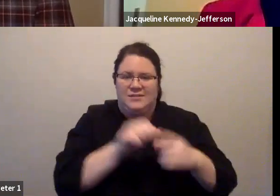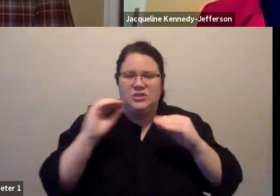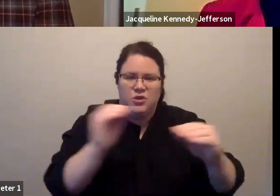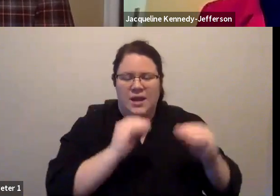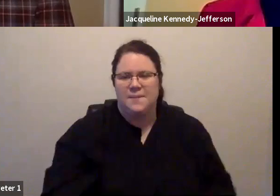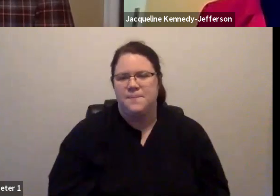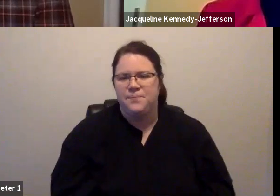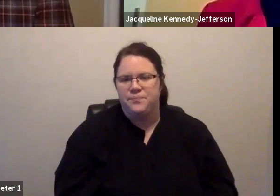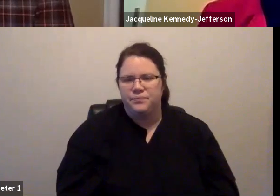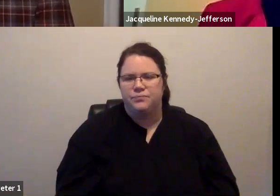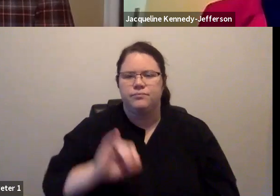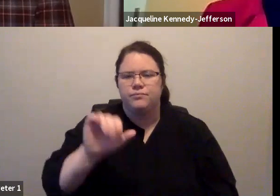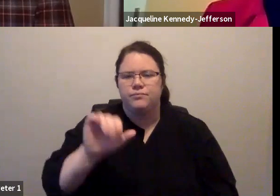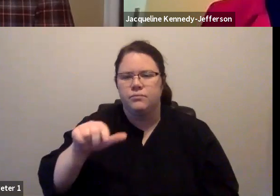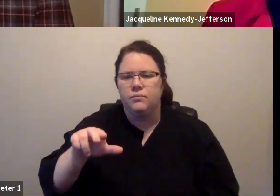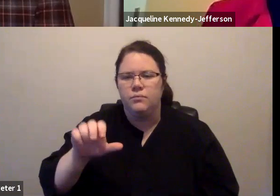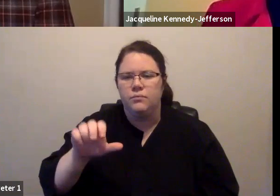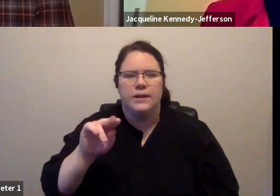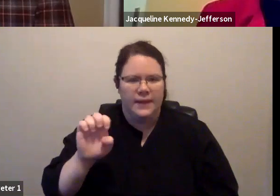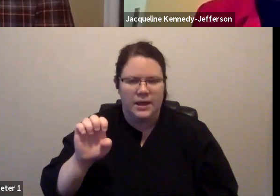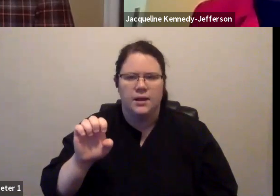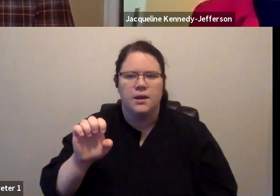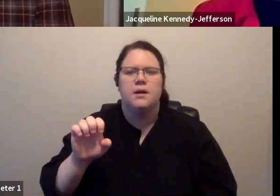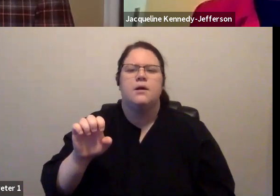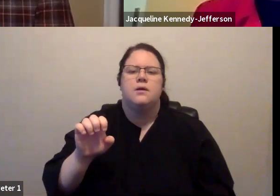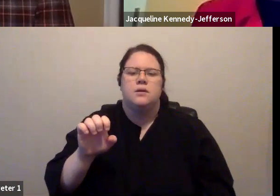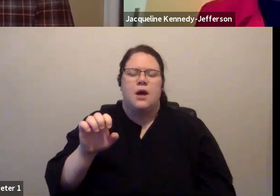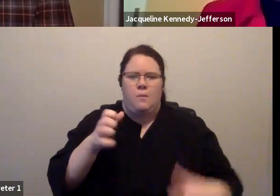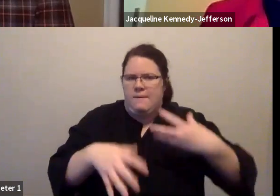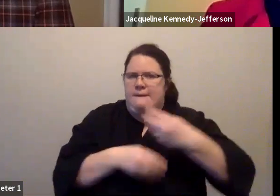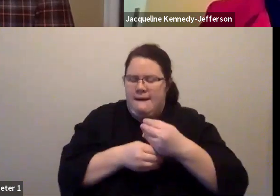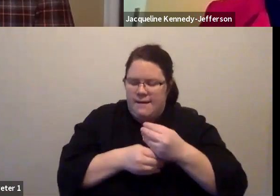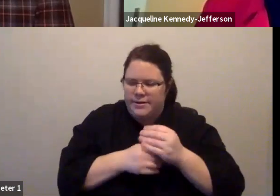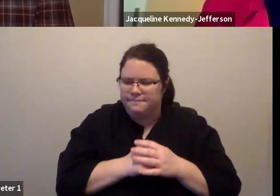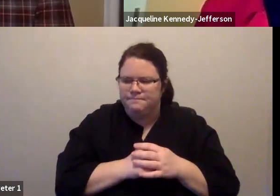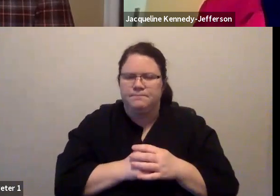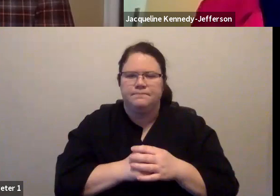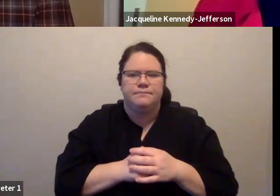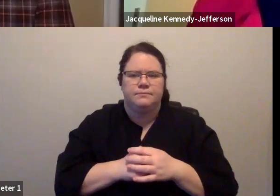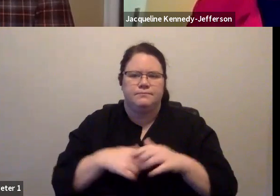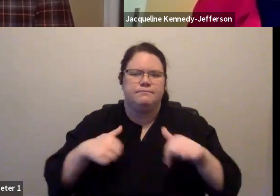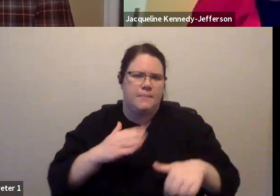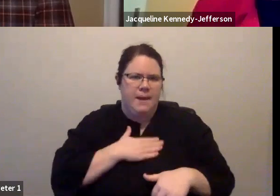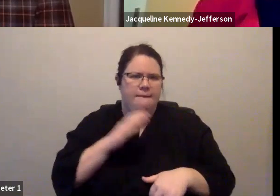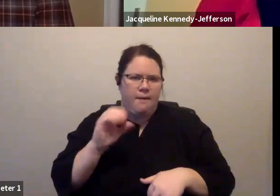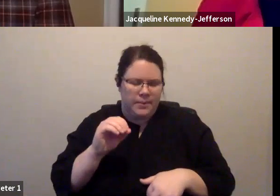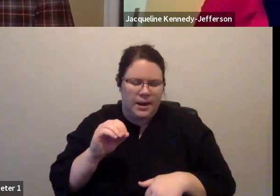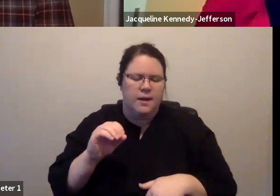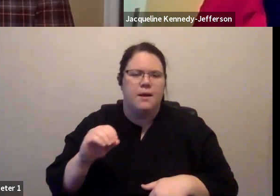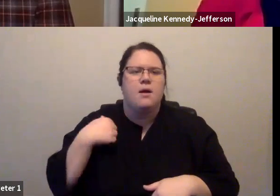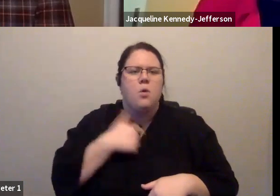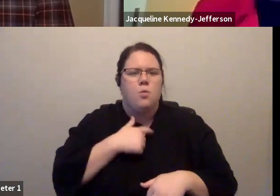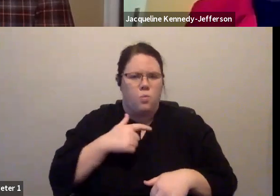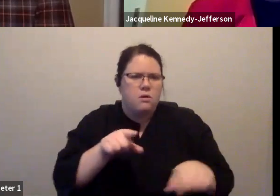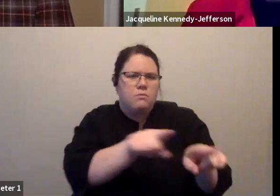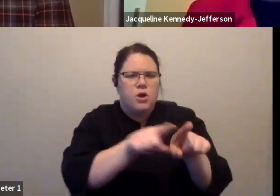I think to build on Alicia's point, we are also honing in on